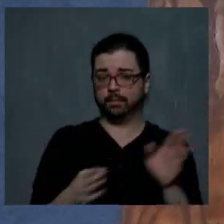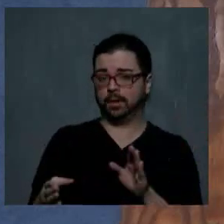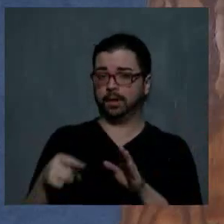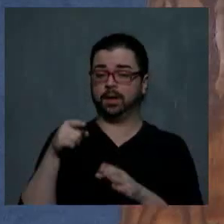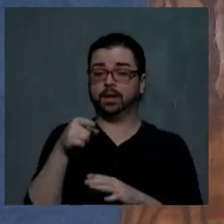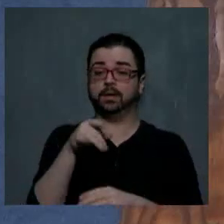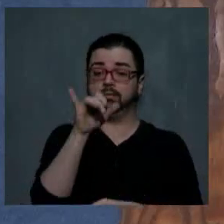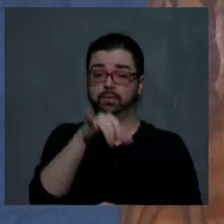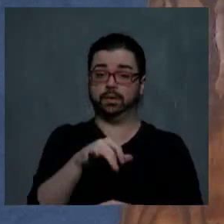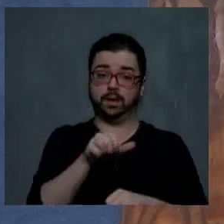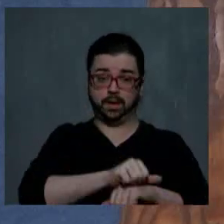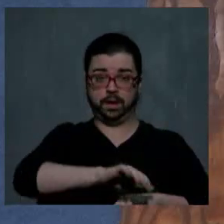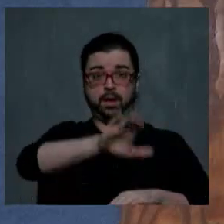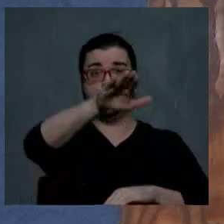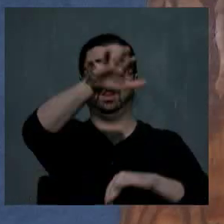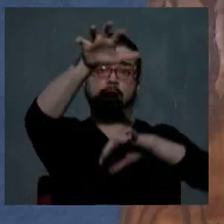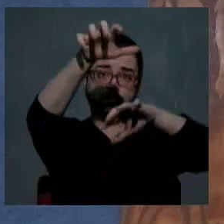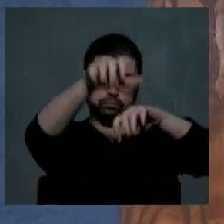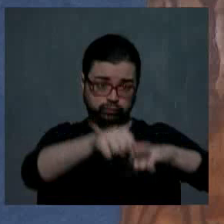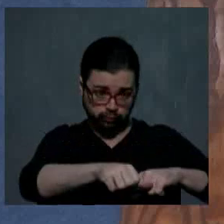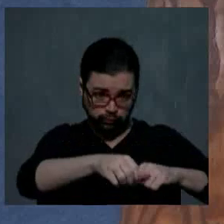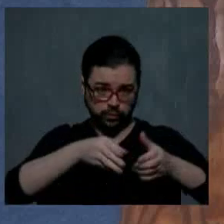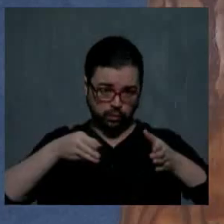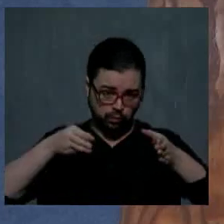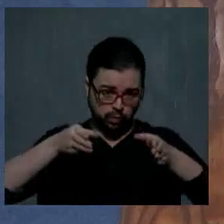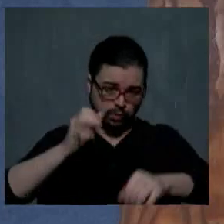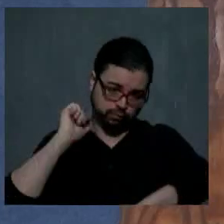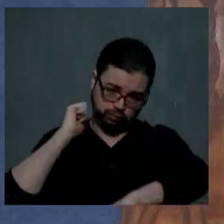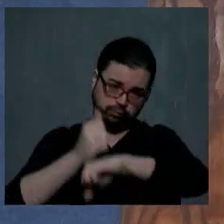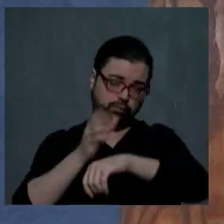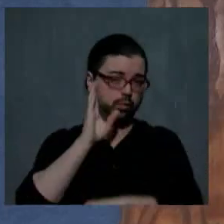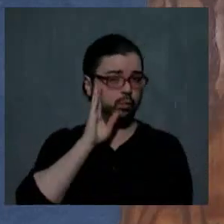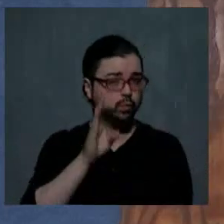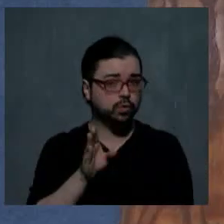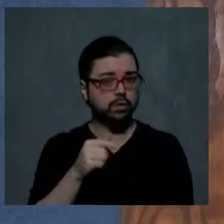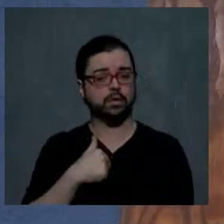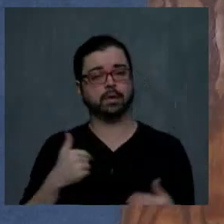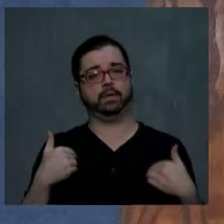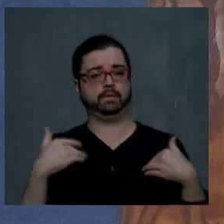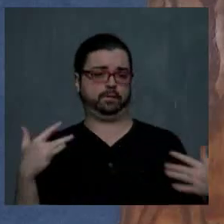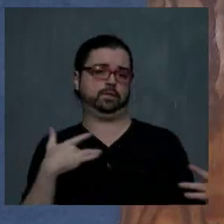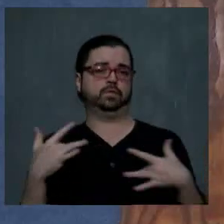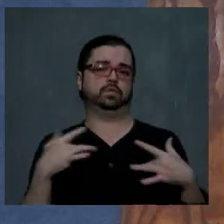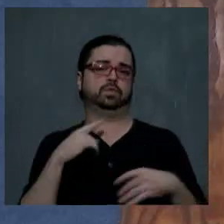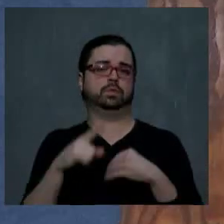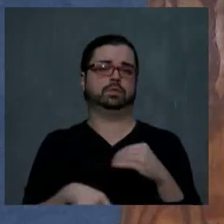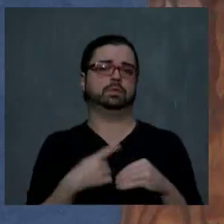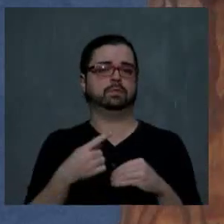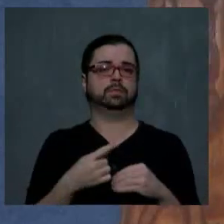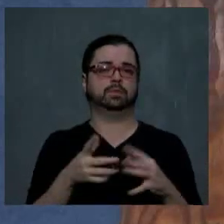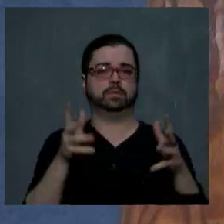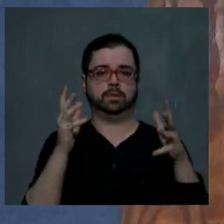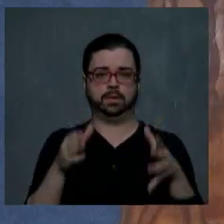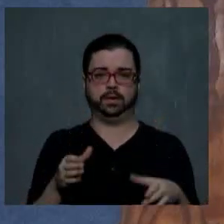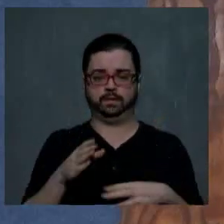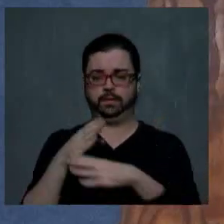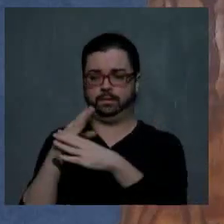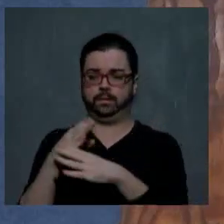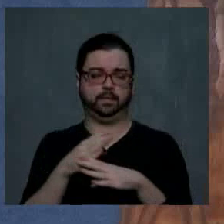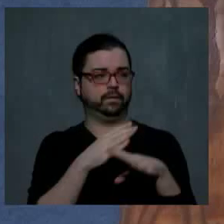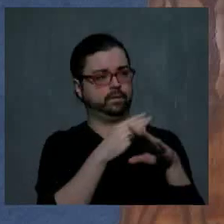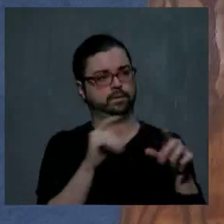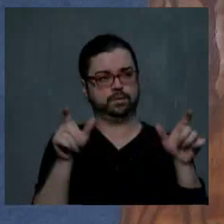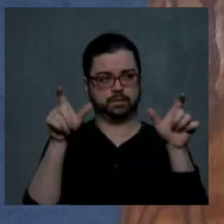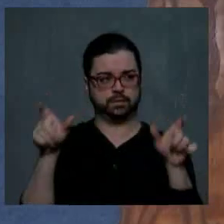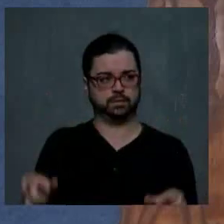be constructed. And, you know, I have concerns about leaving buffers on one side. I mean, we've